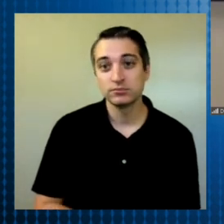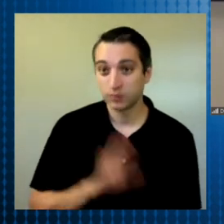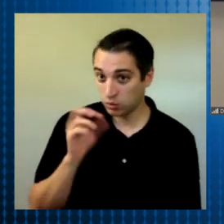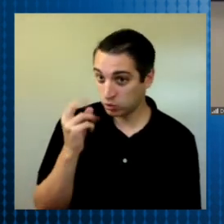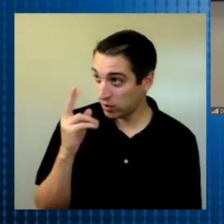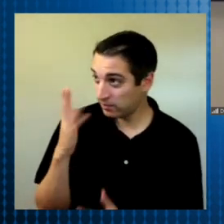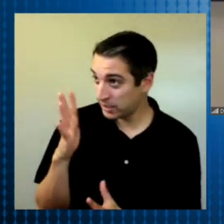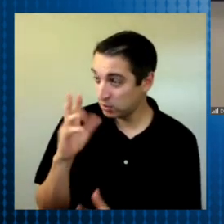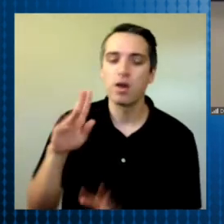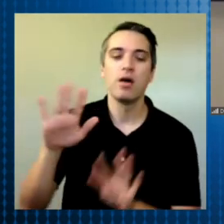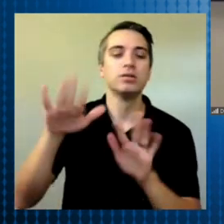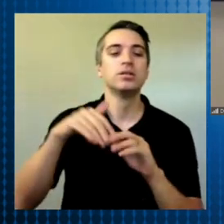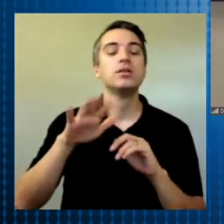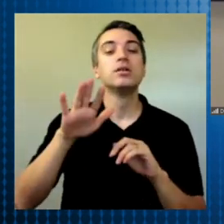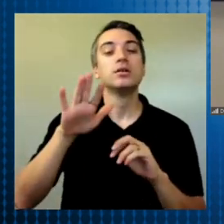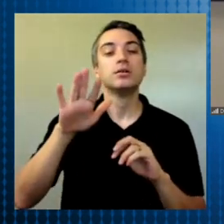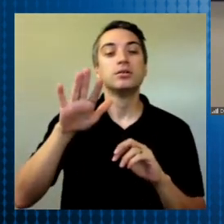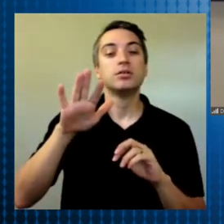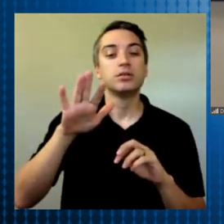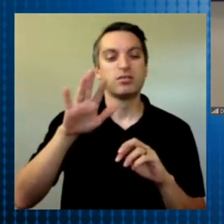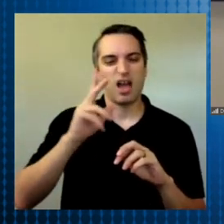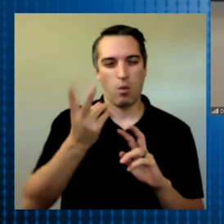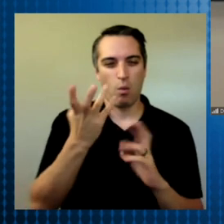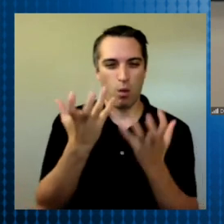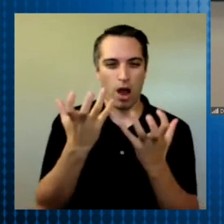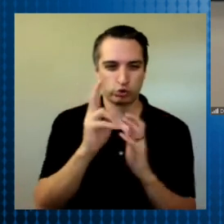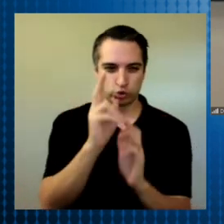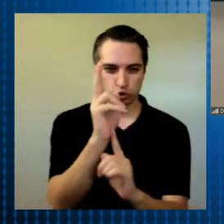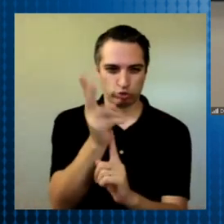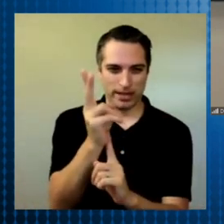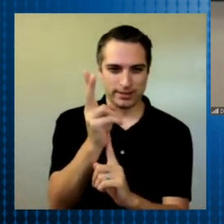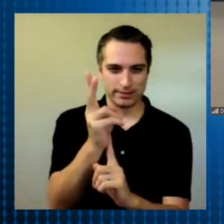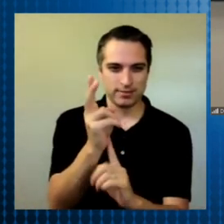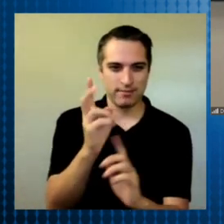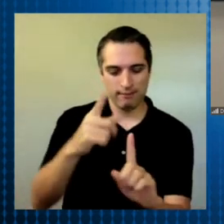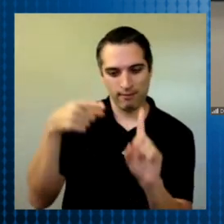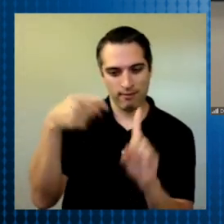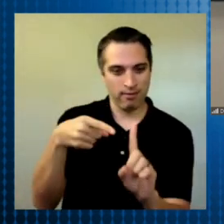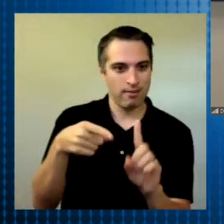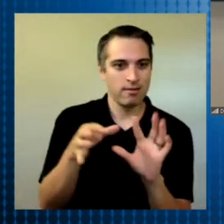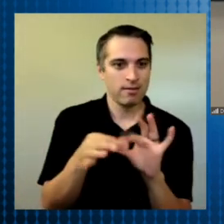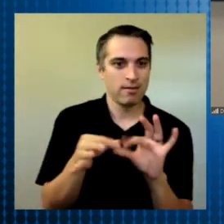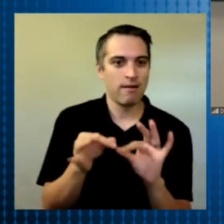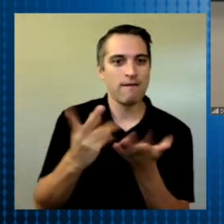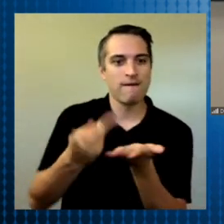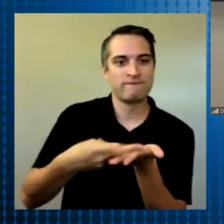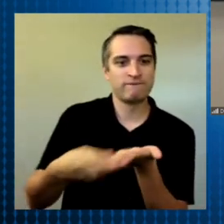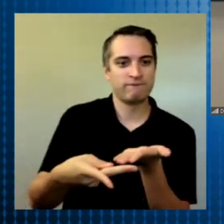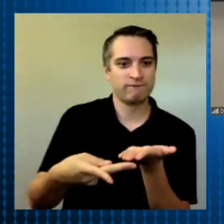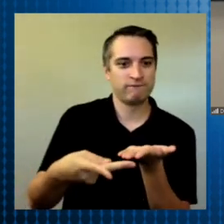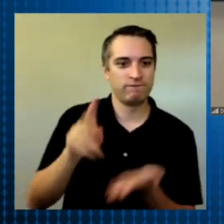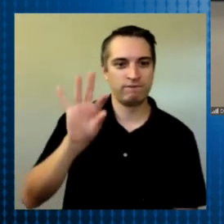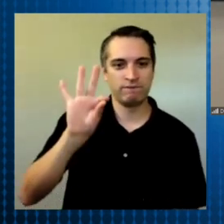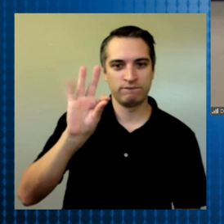And I'll just say this. There's nobody on this call, phone, in the room, in the sky, in the cloud that has